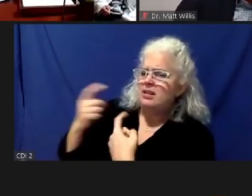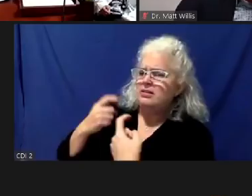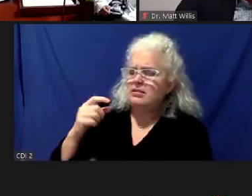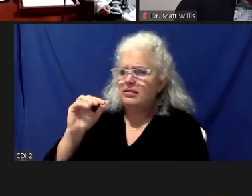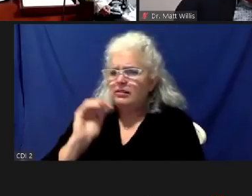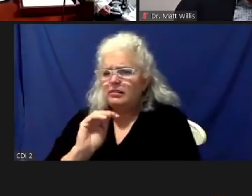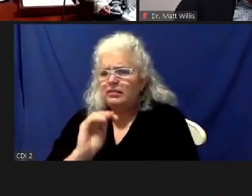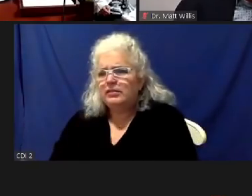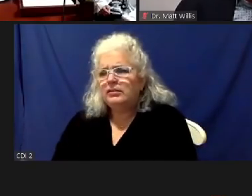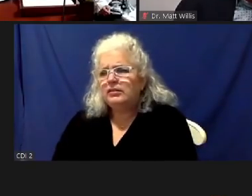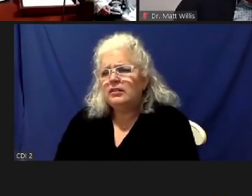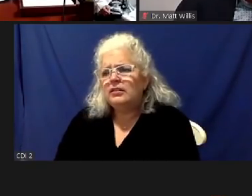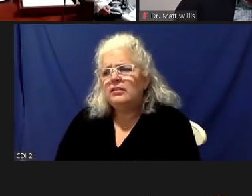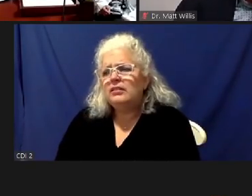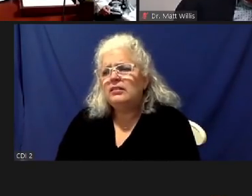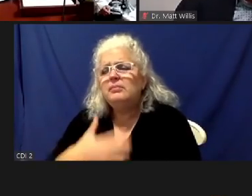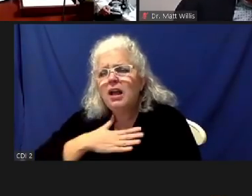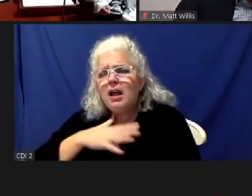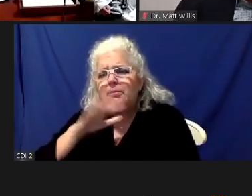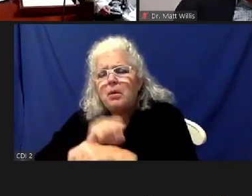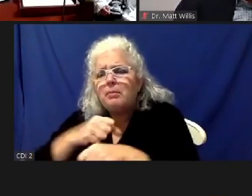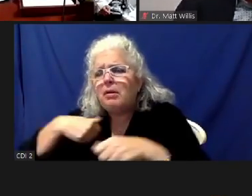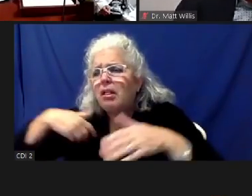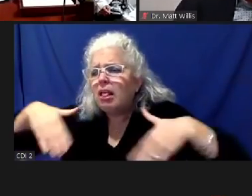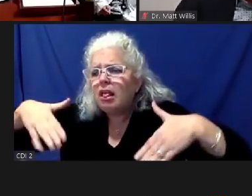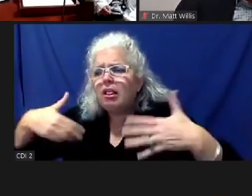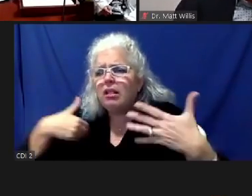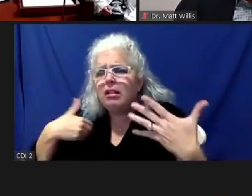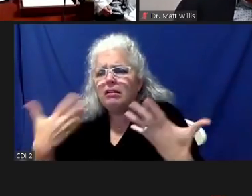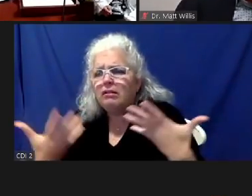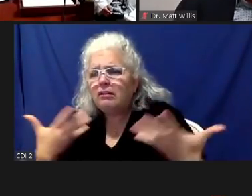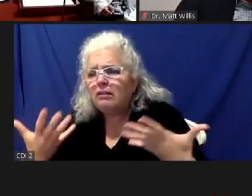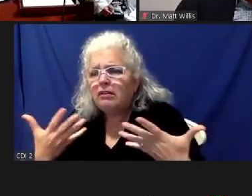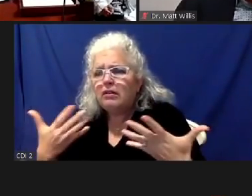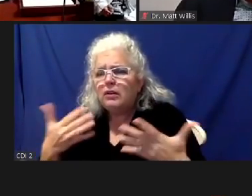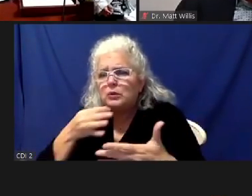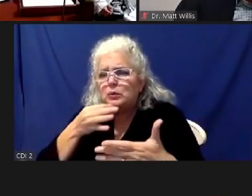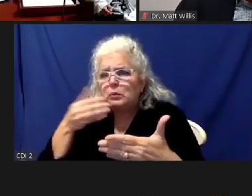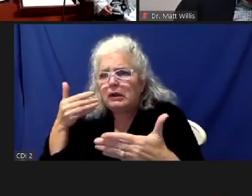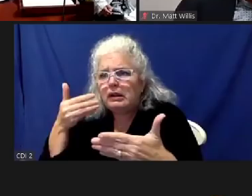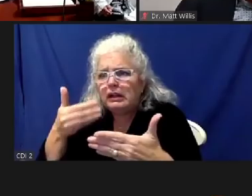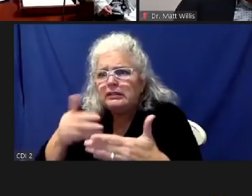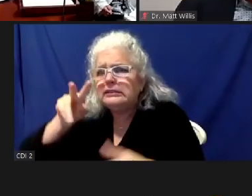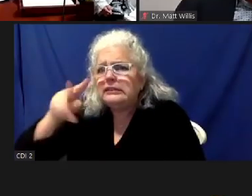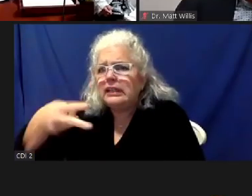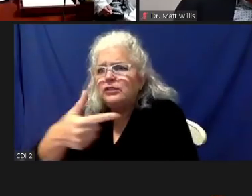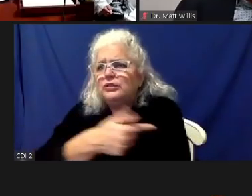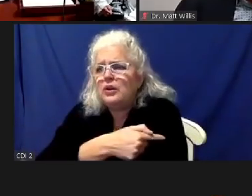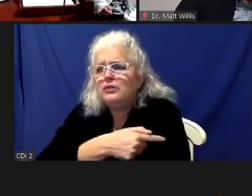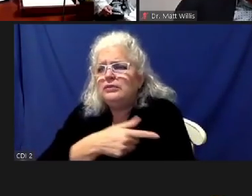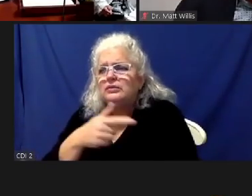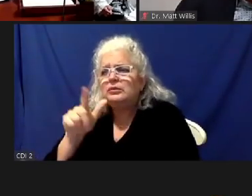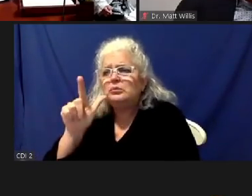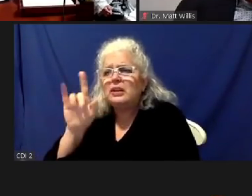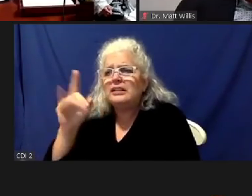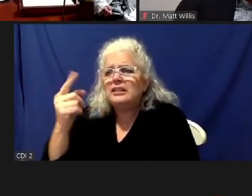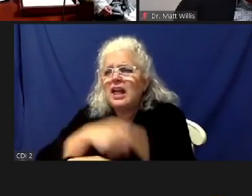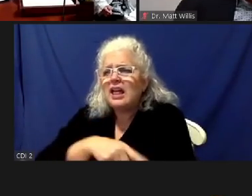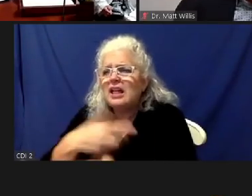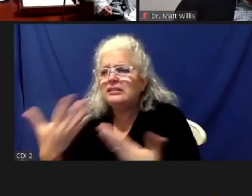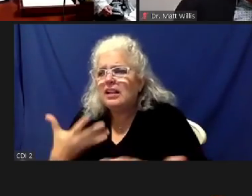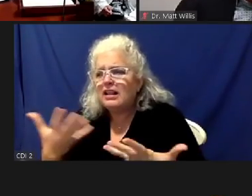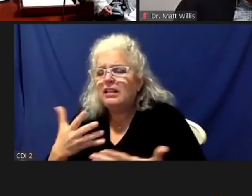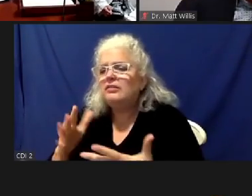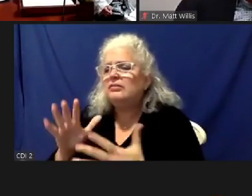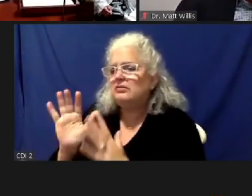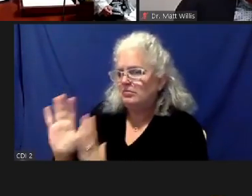know, I'm at my 21 days or 28 days. And I guess, you know, the important point to really socialize is, you know, don't worry too much if you're kind of